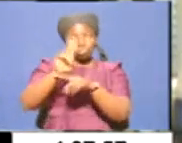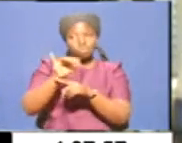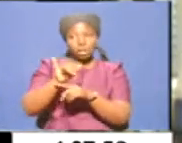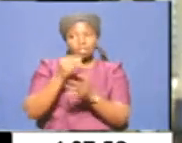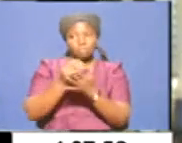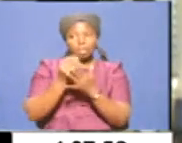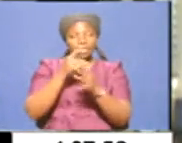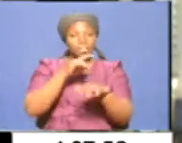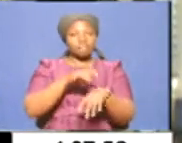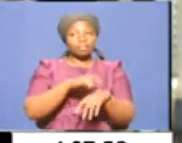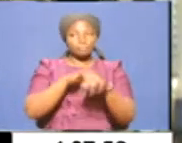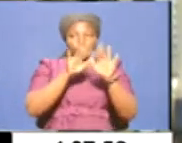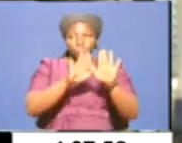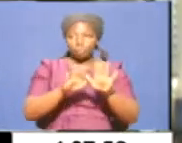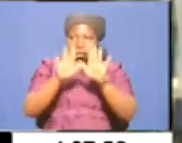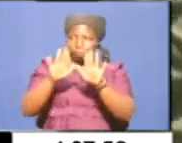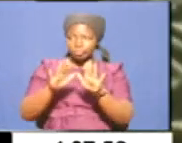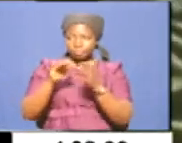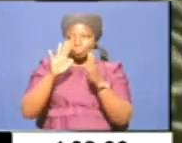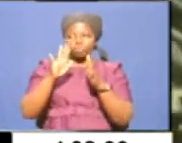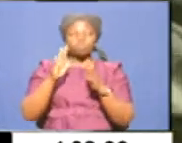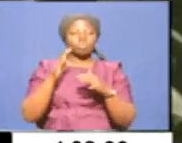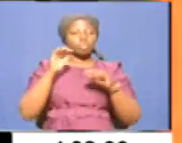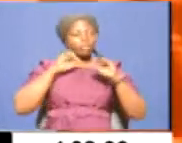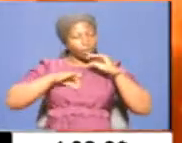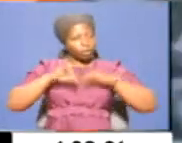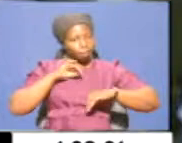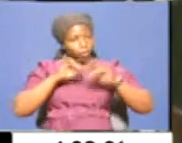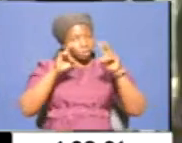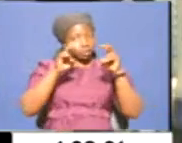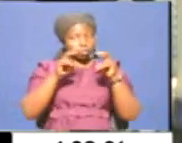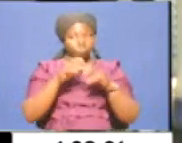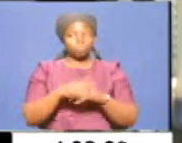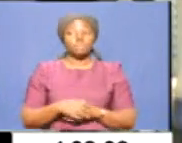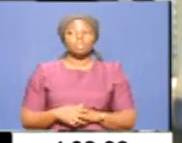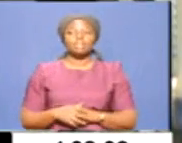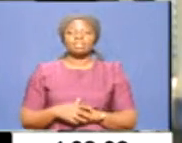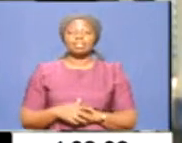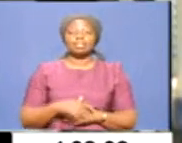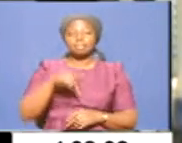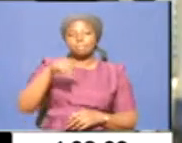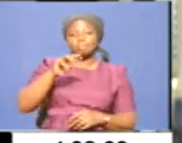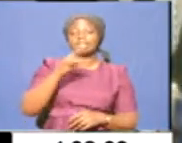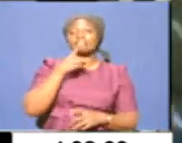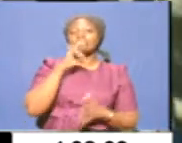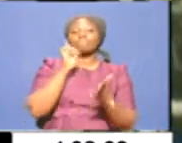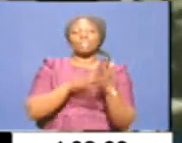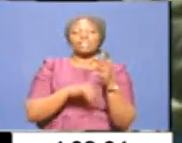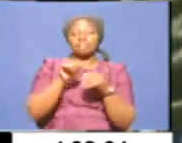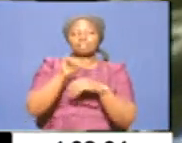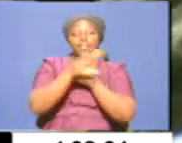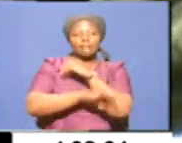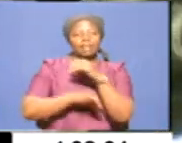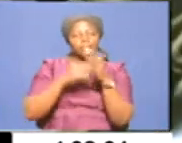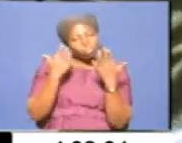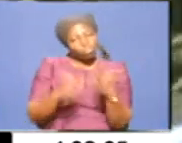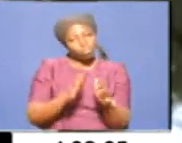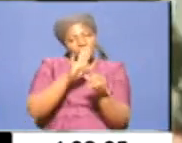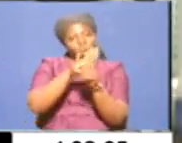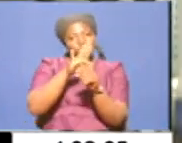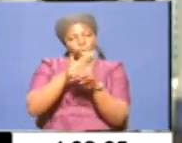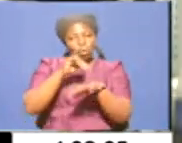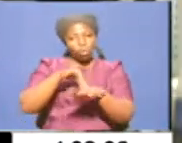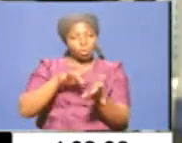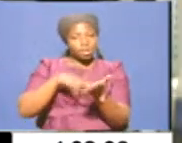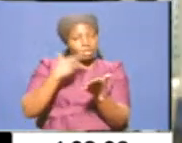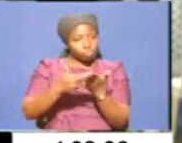of corruption, the former Prime Minister says that this country is actually losing quite a lot in terms of resources, and he says both at the national level